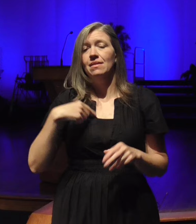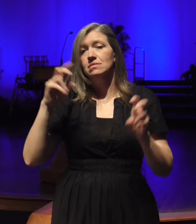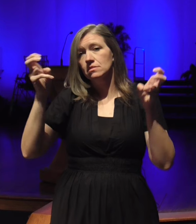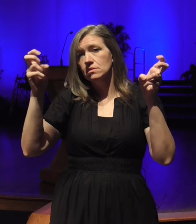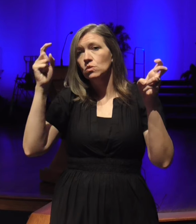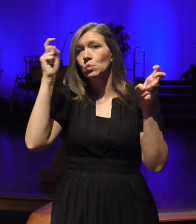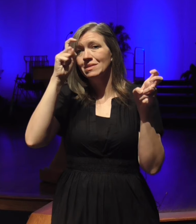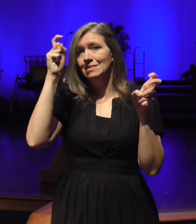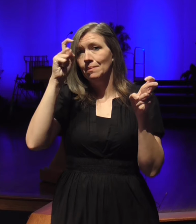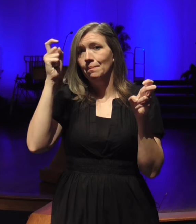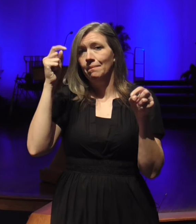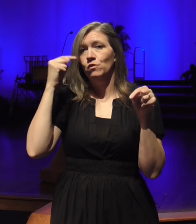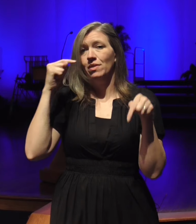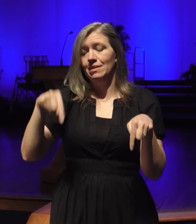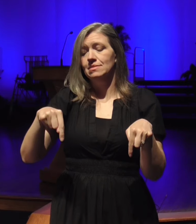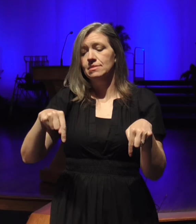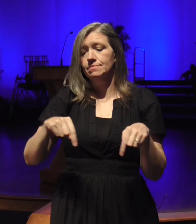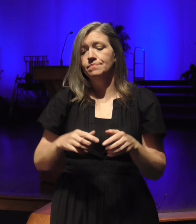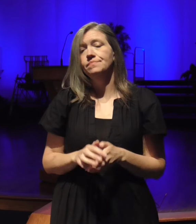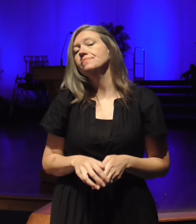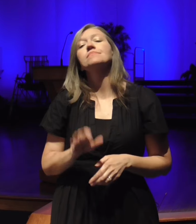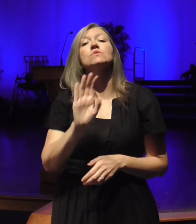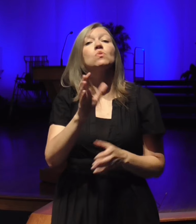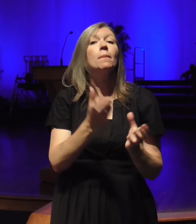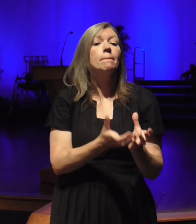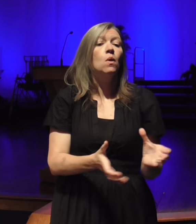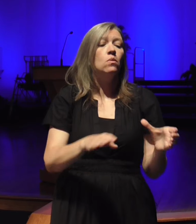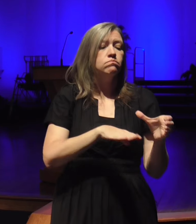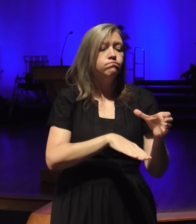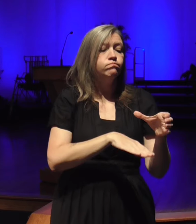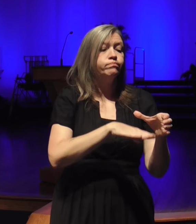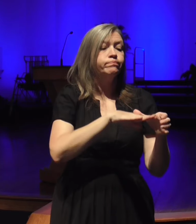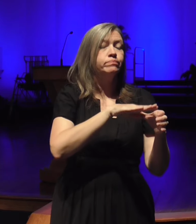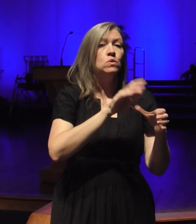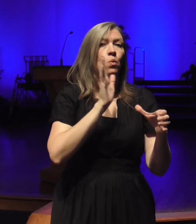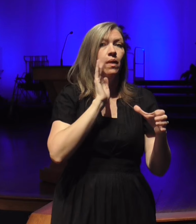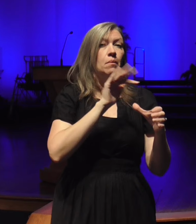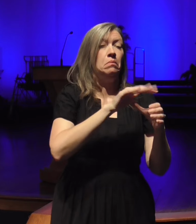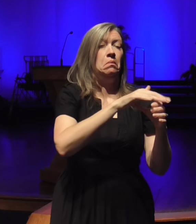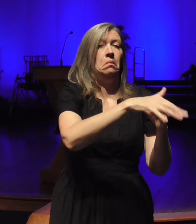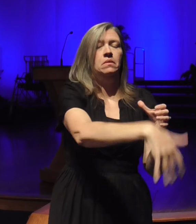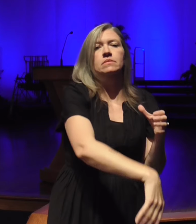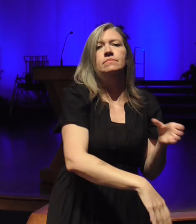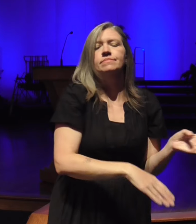and release. The Tao Te Ching has wisdom for us in this regard.